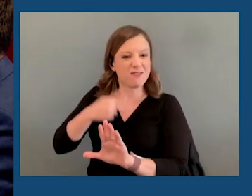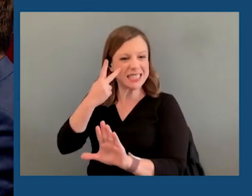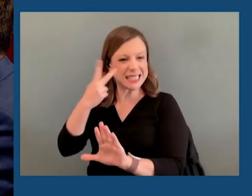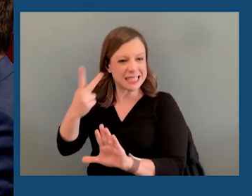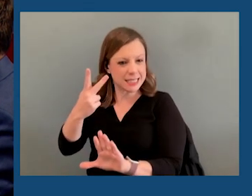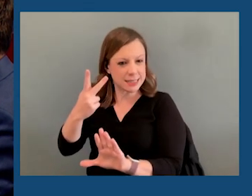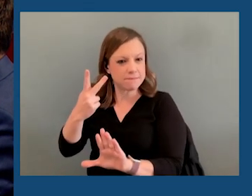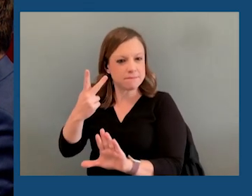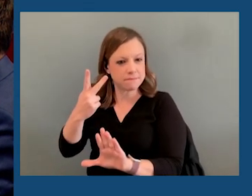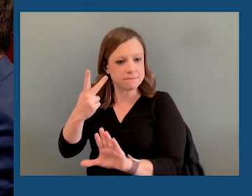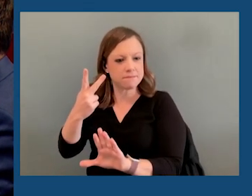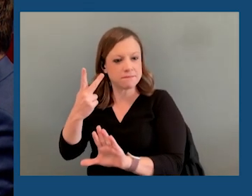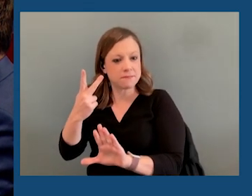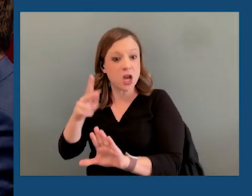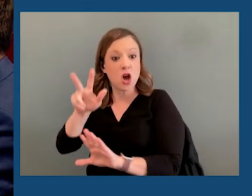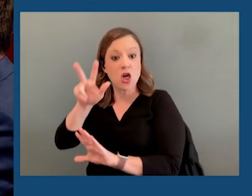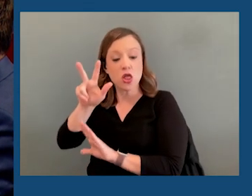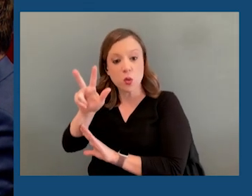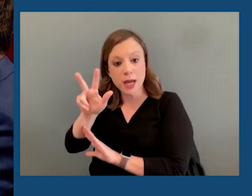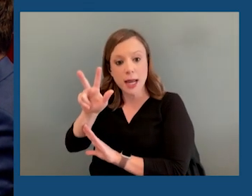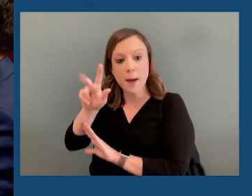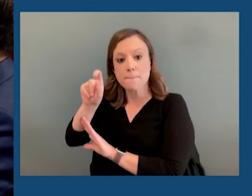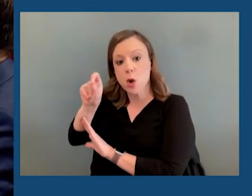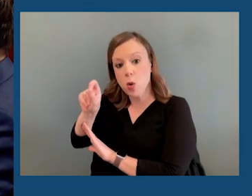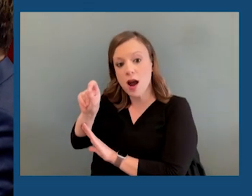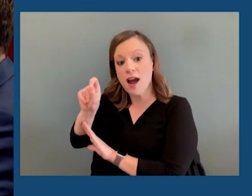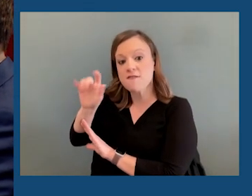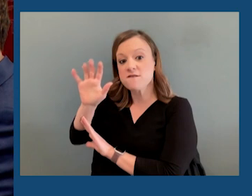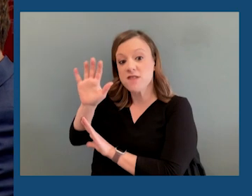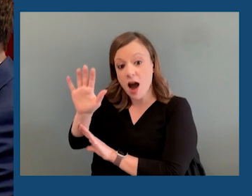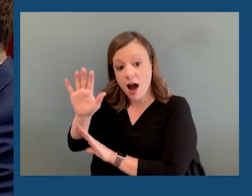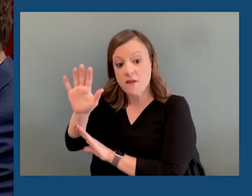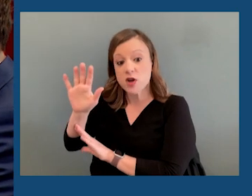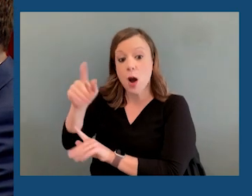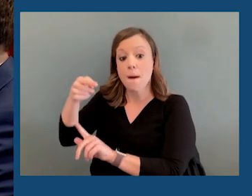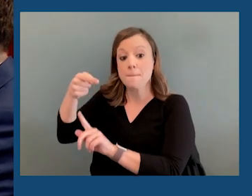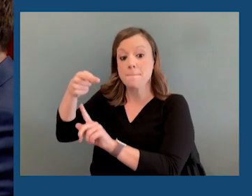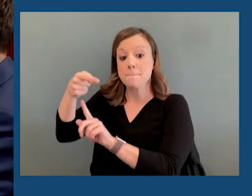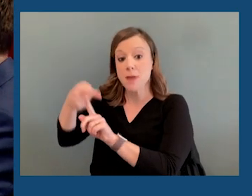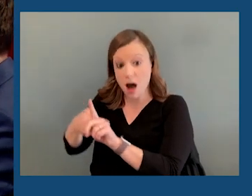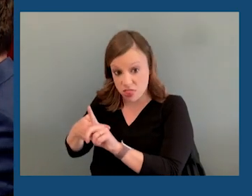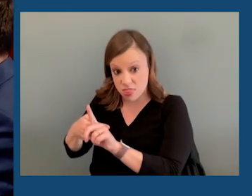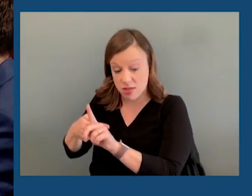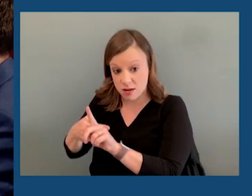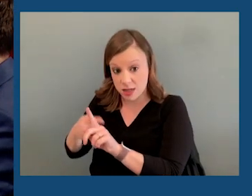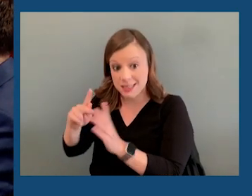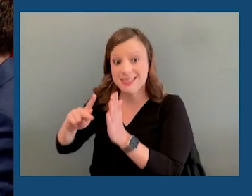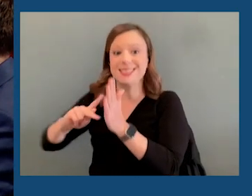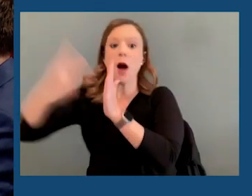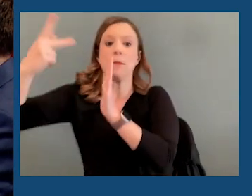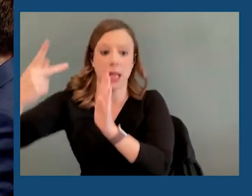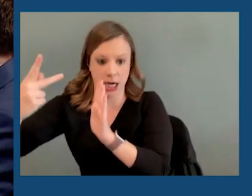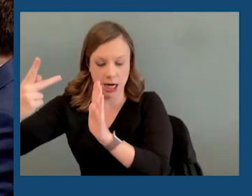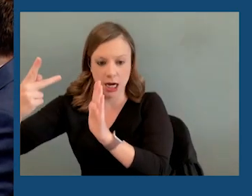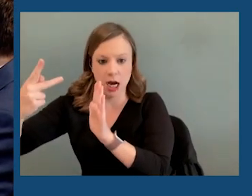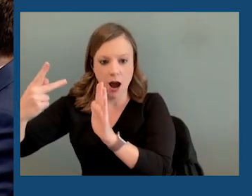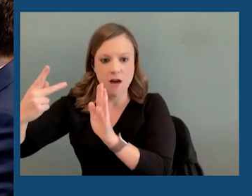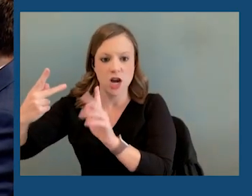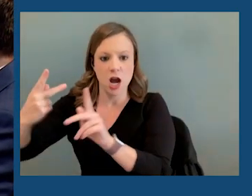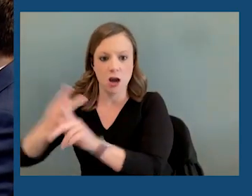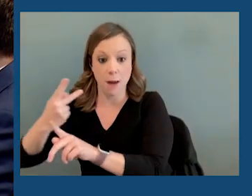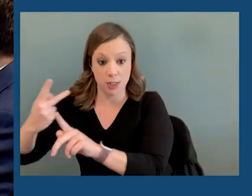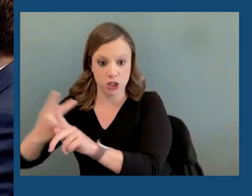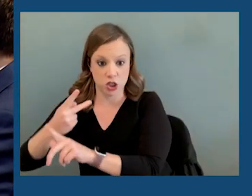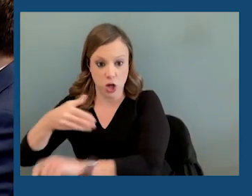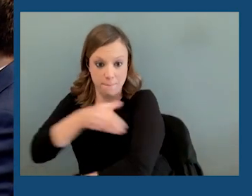3.5 month doubling of computational power to build